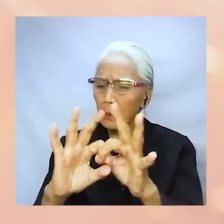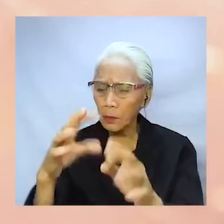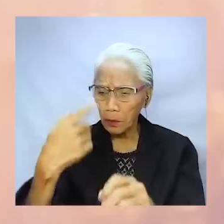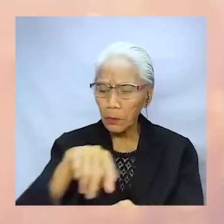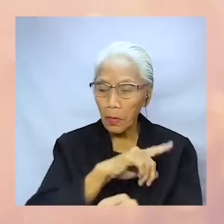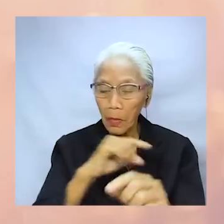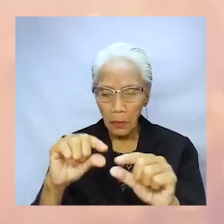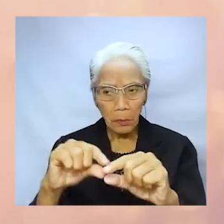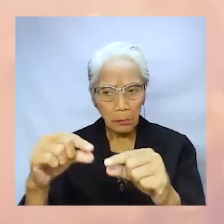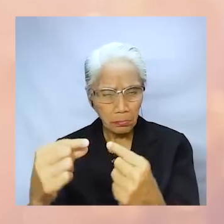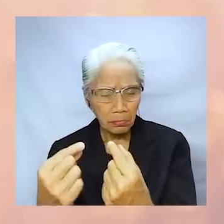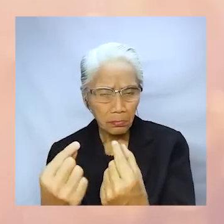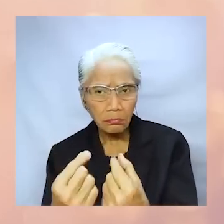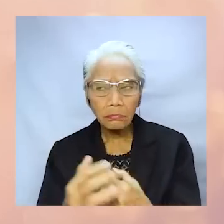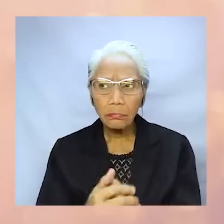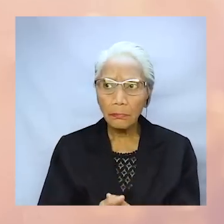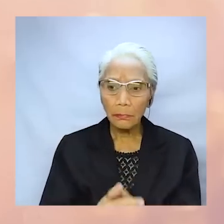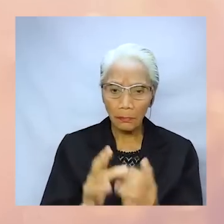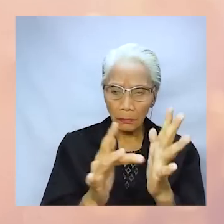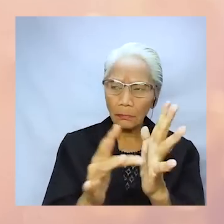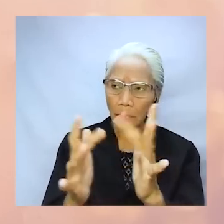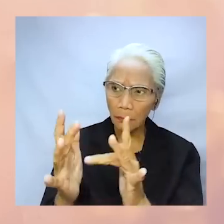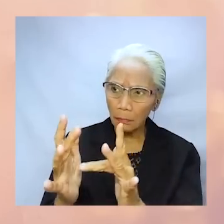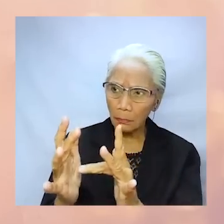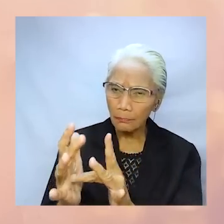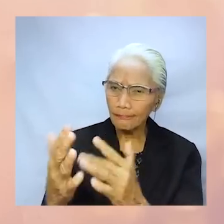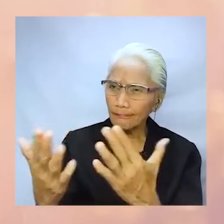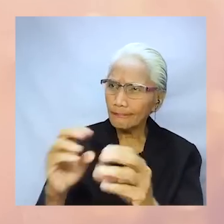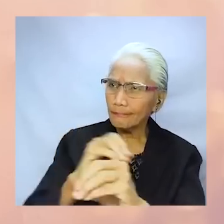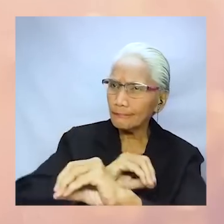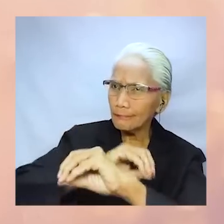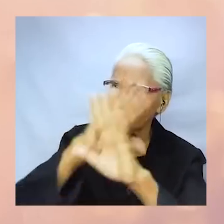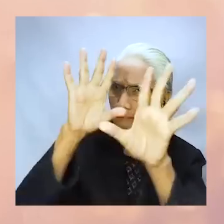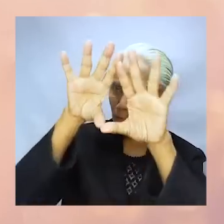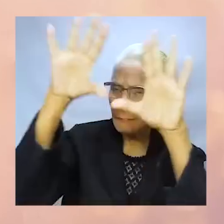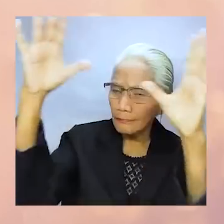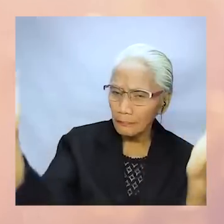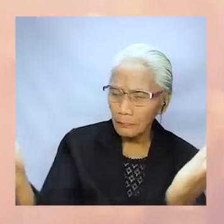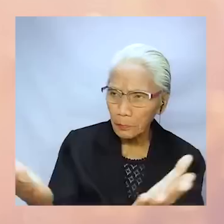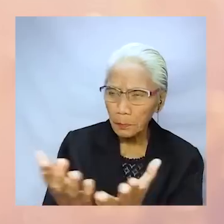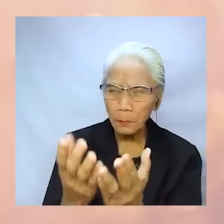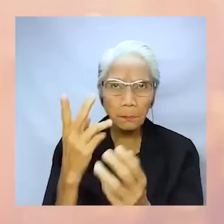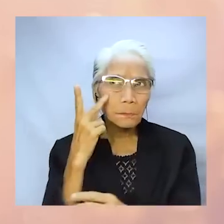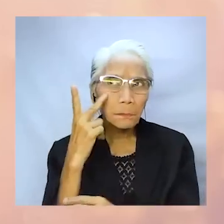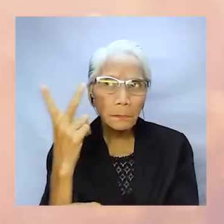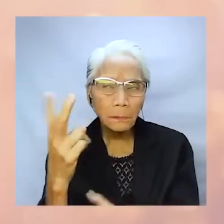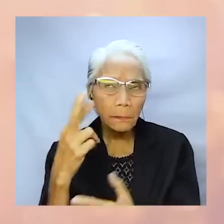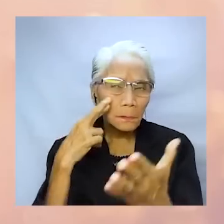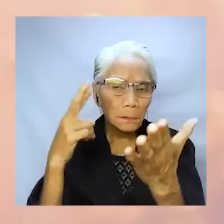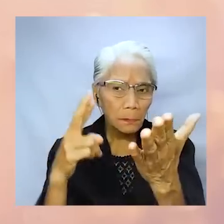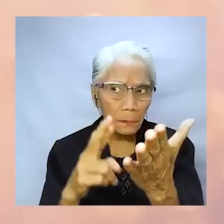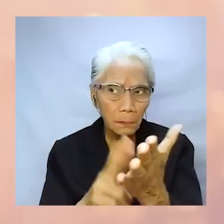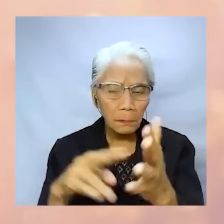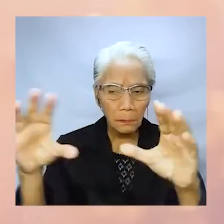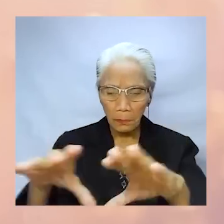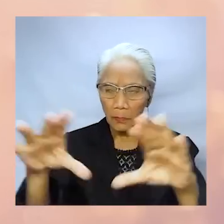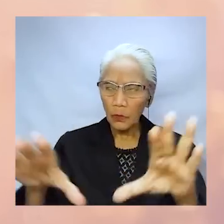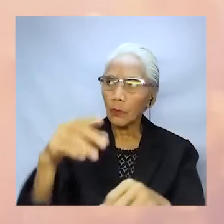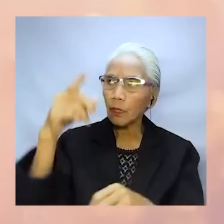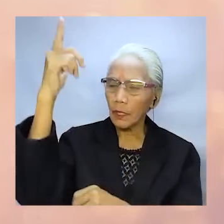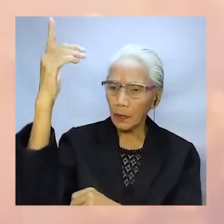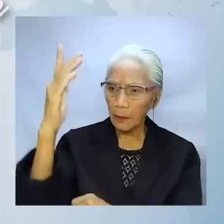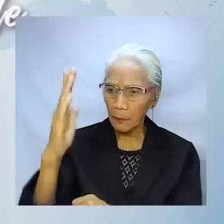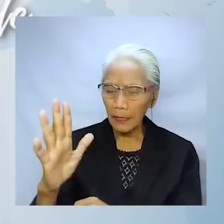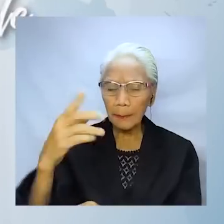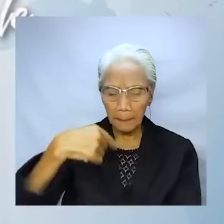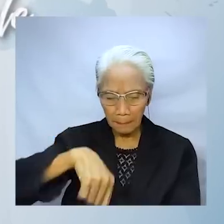us. Jesus, the light of the world, will help us see and recognize the work of God in others."